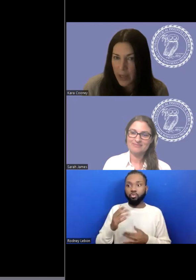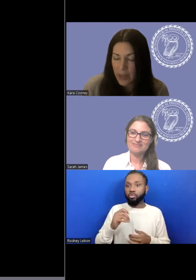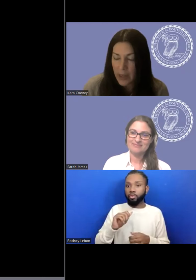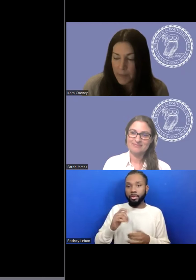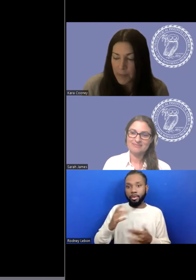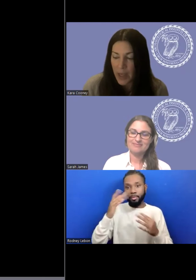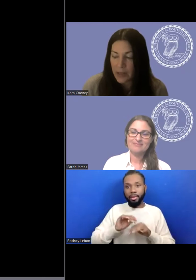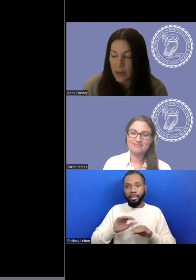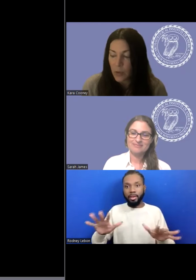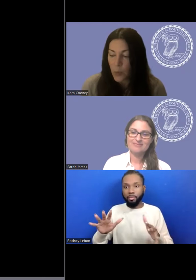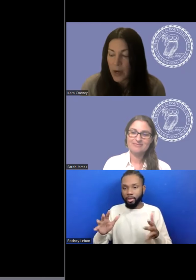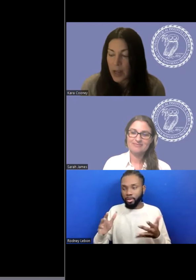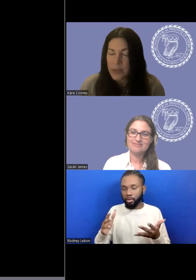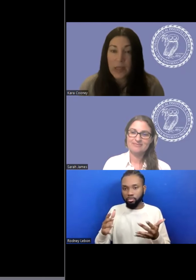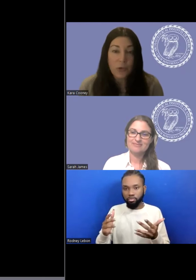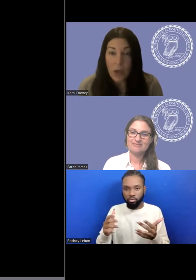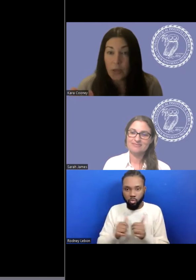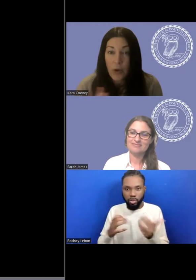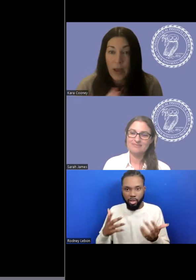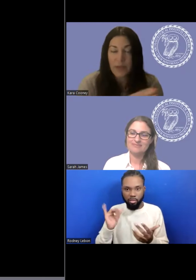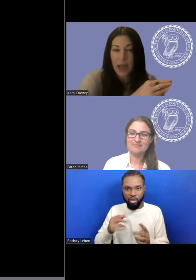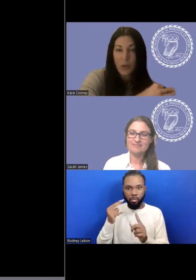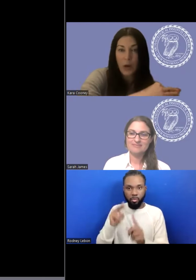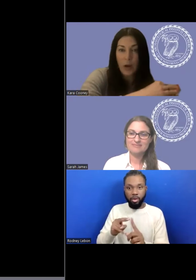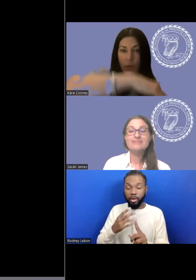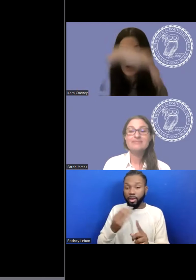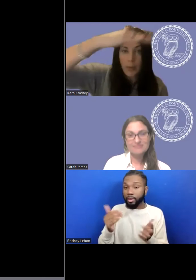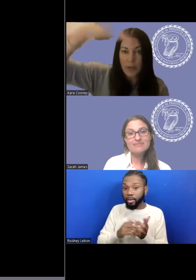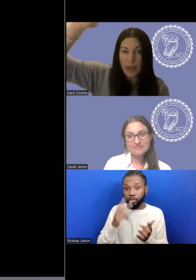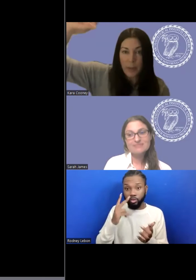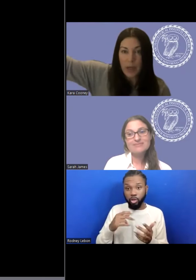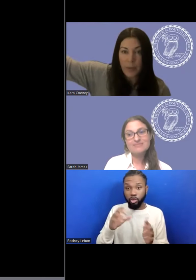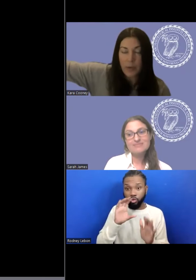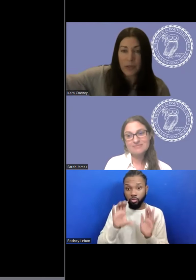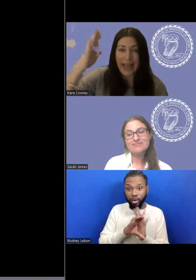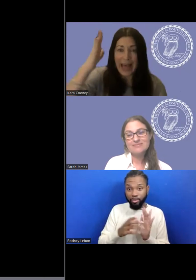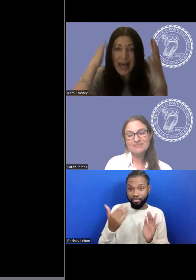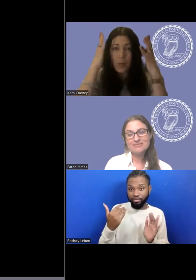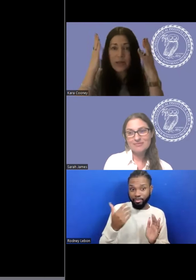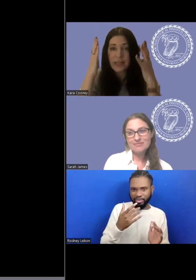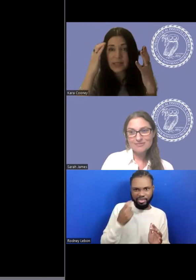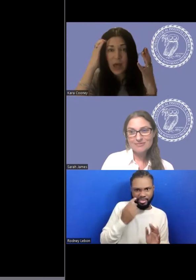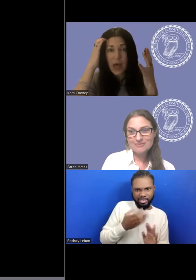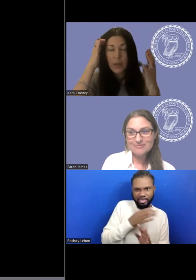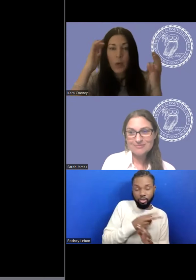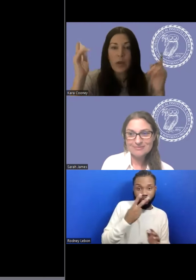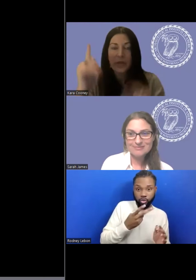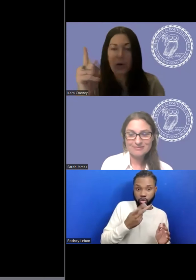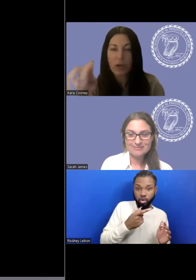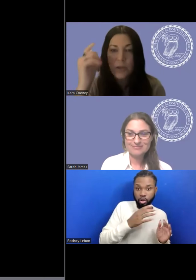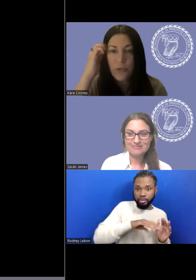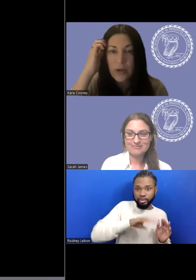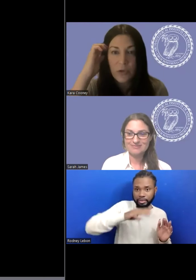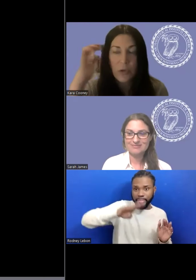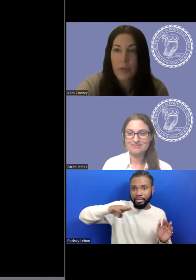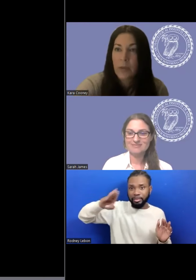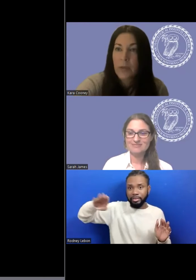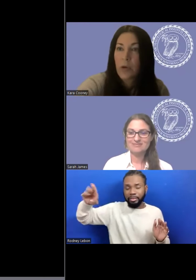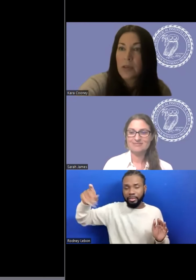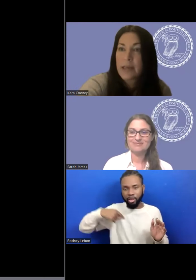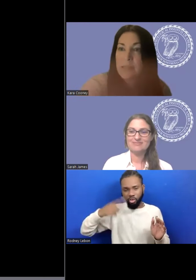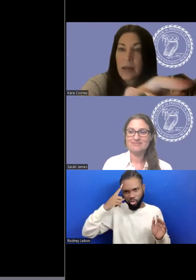that way. And what I will say, you saw the graph at the end where it's going up and up and up, and you're like, where does it stop? Well, the earth in front of